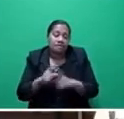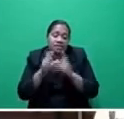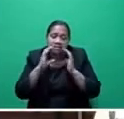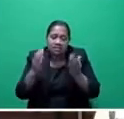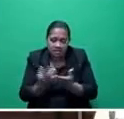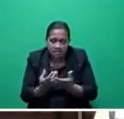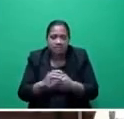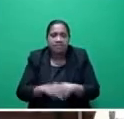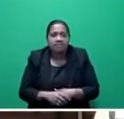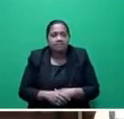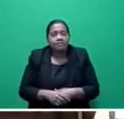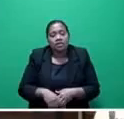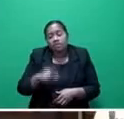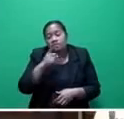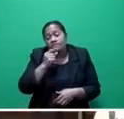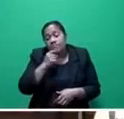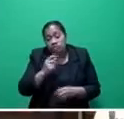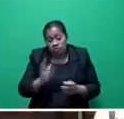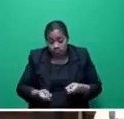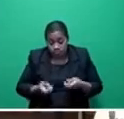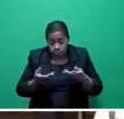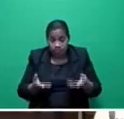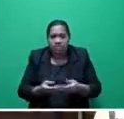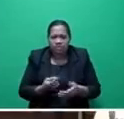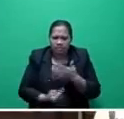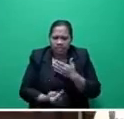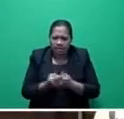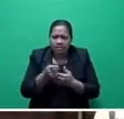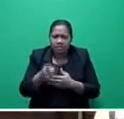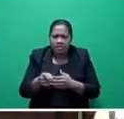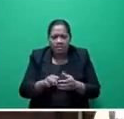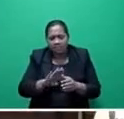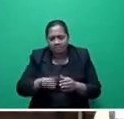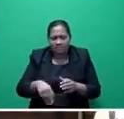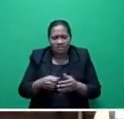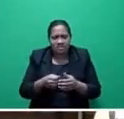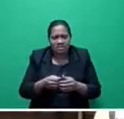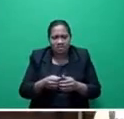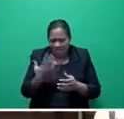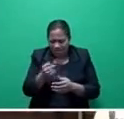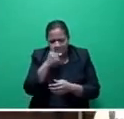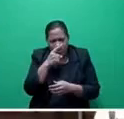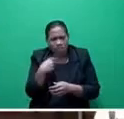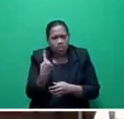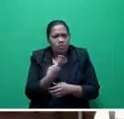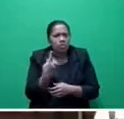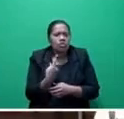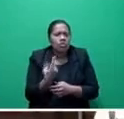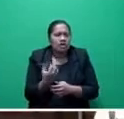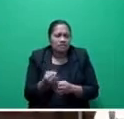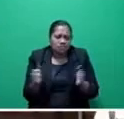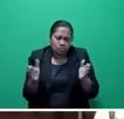Banks have also increased their loan provisioning to account for potential default and losses. So, for example, there are people who may have very